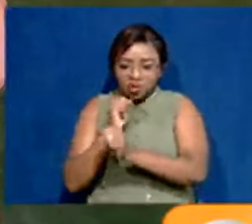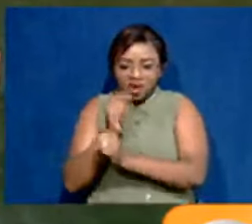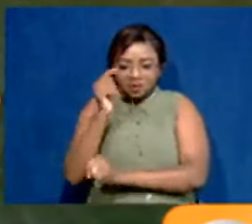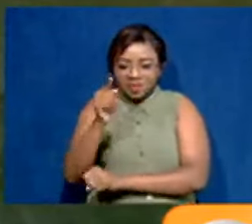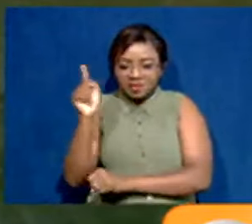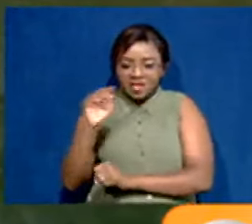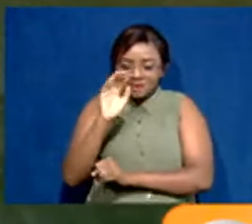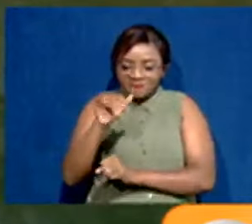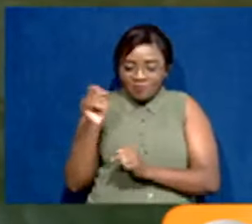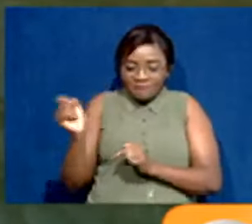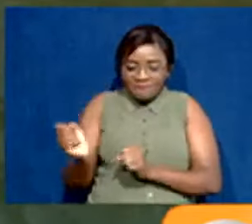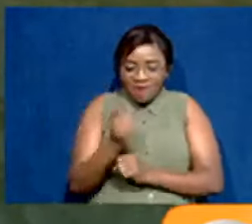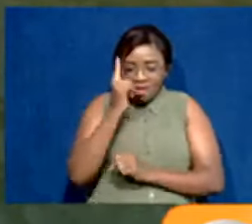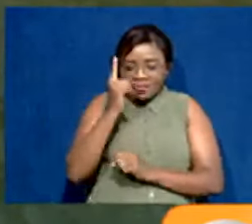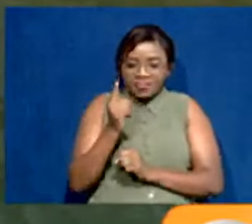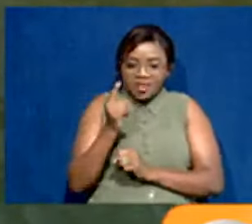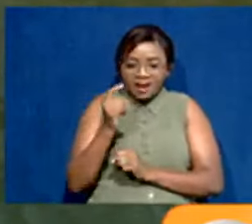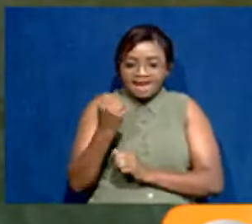Since May